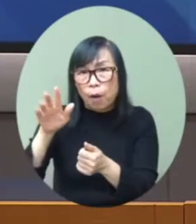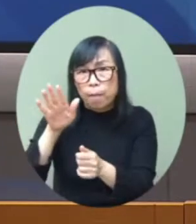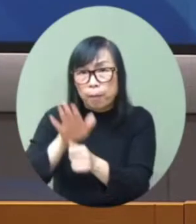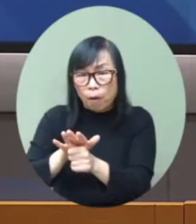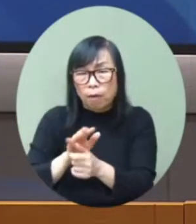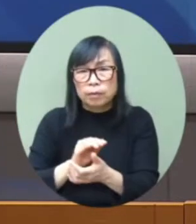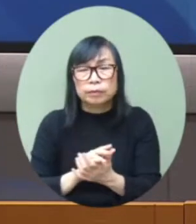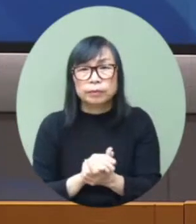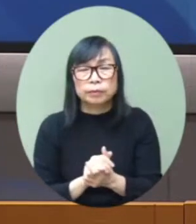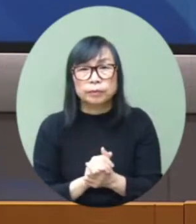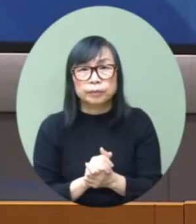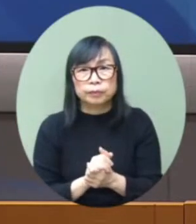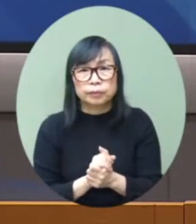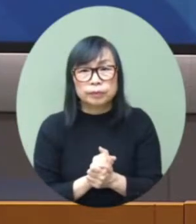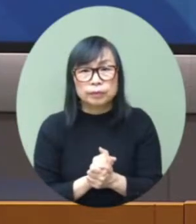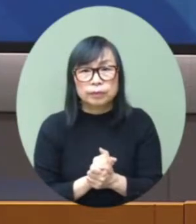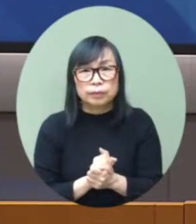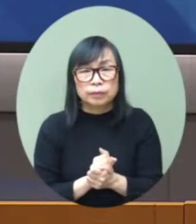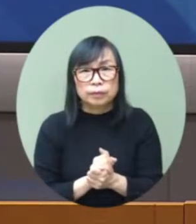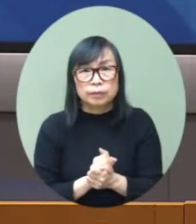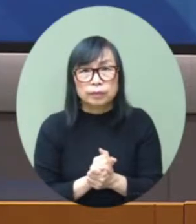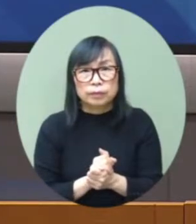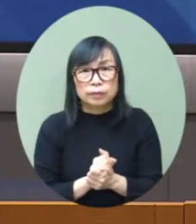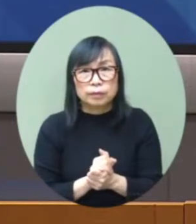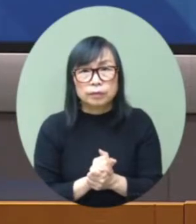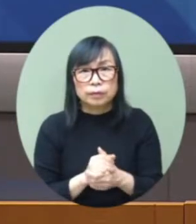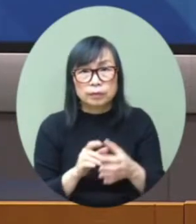immediately liaised with mainland